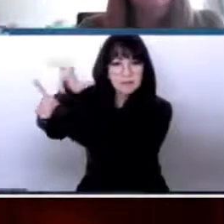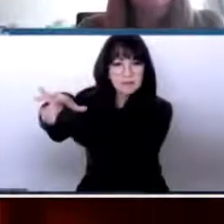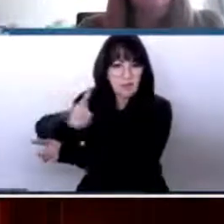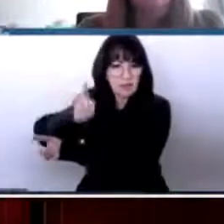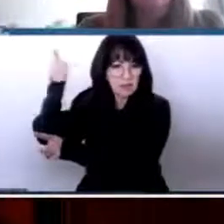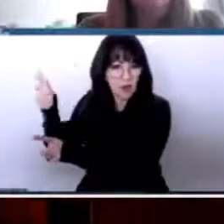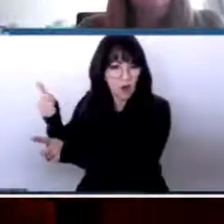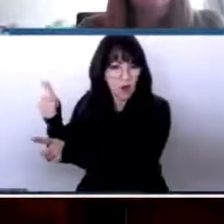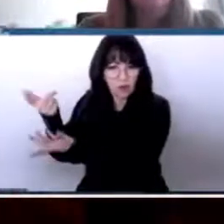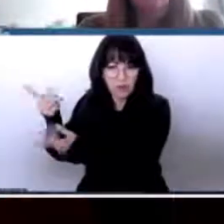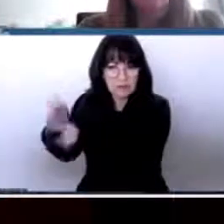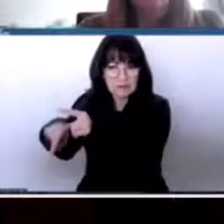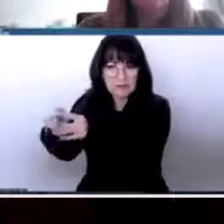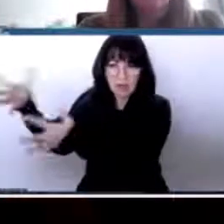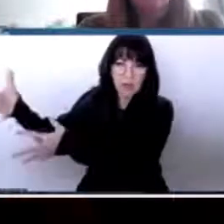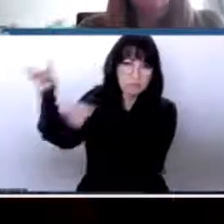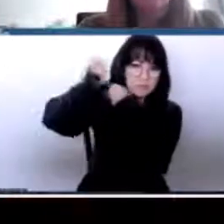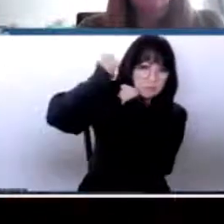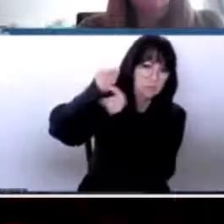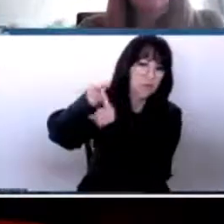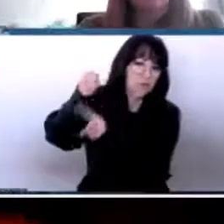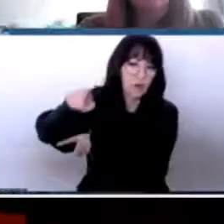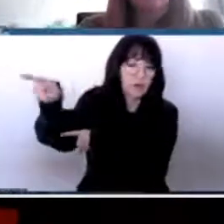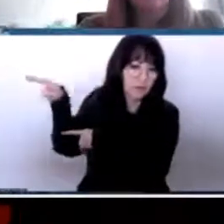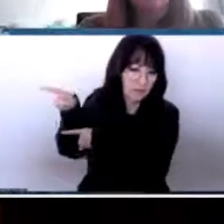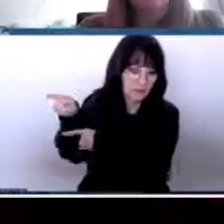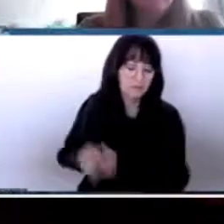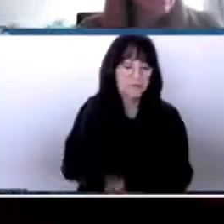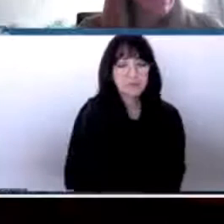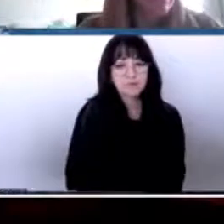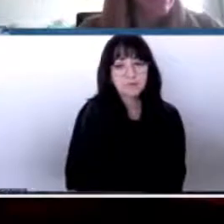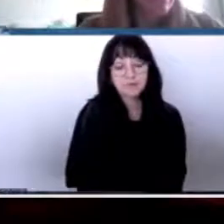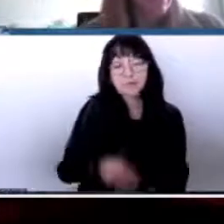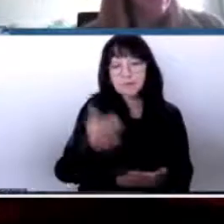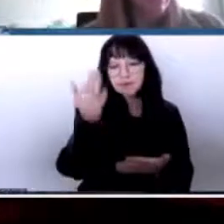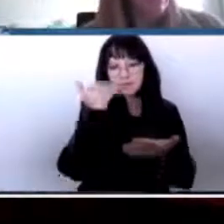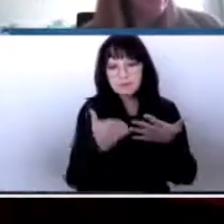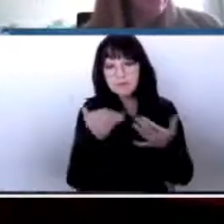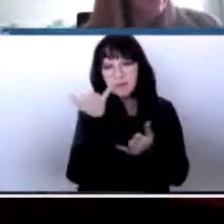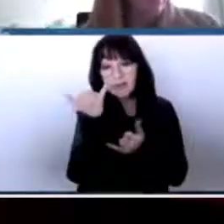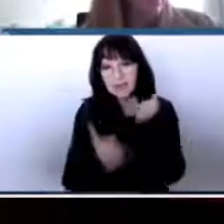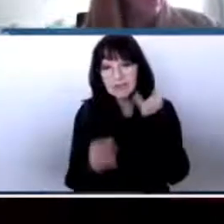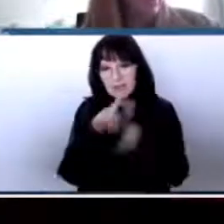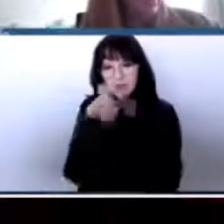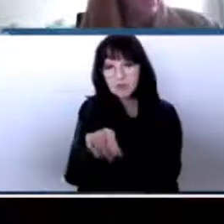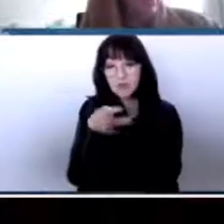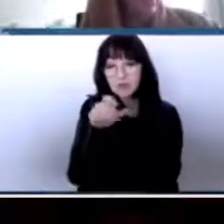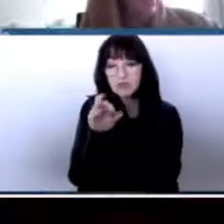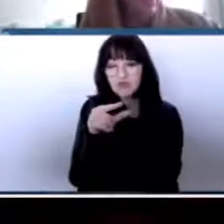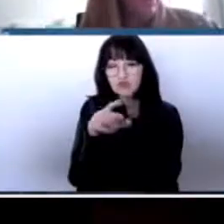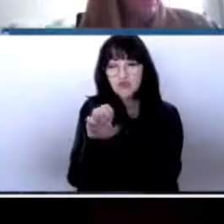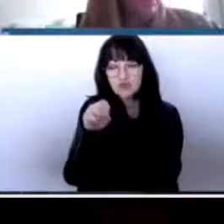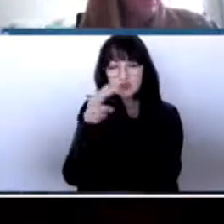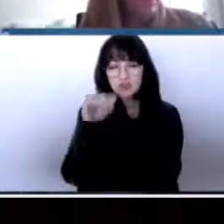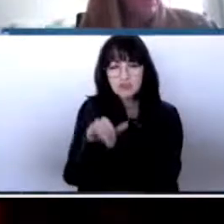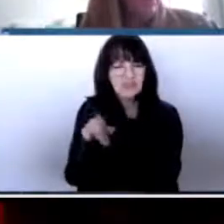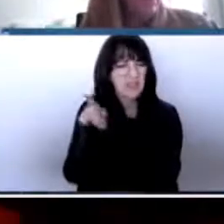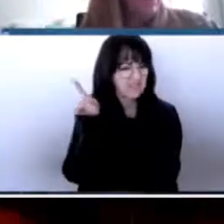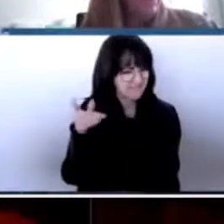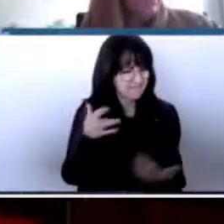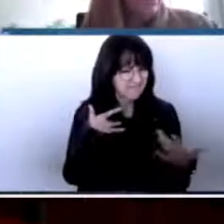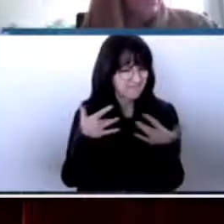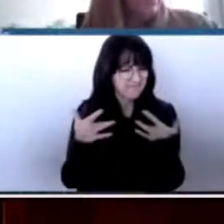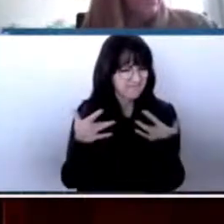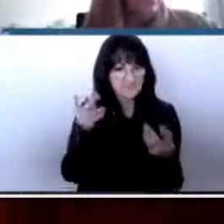The last pre-submitted question comes from George Shea. He said he's concerned about the violence and aggression that he's hearing about